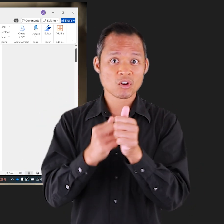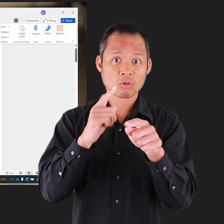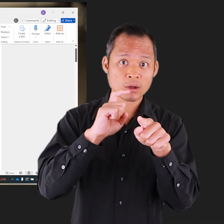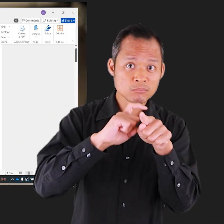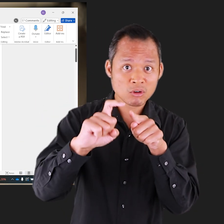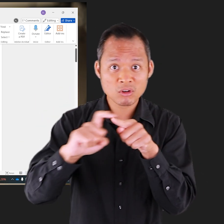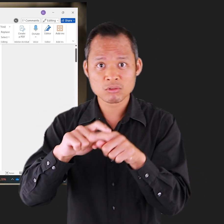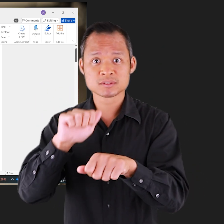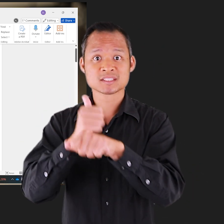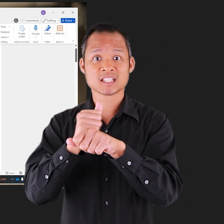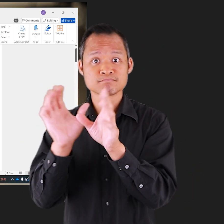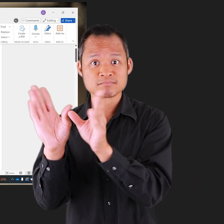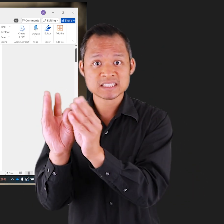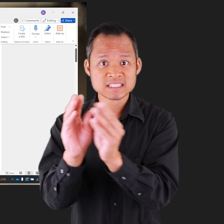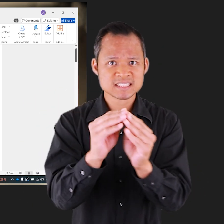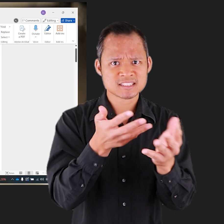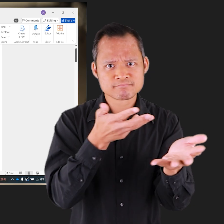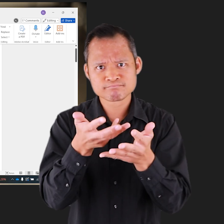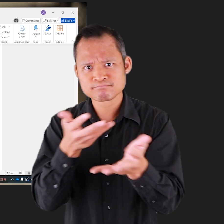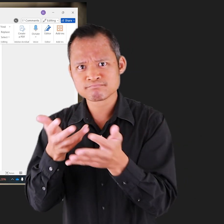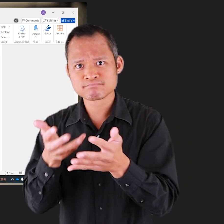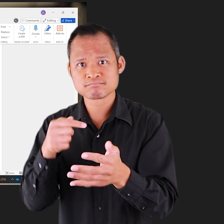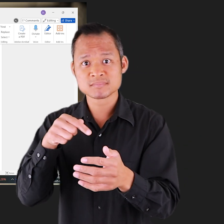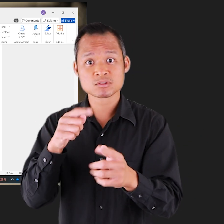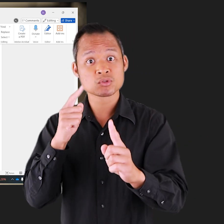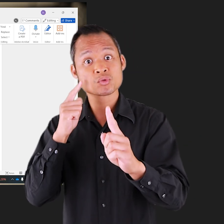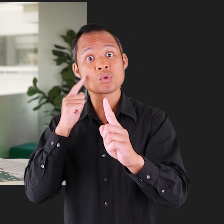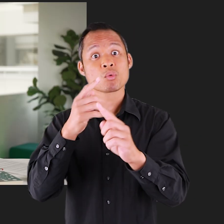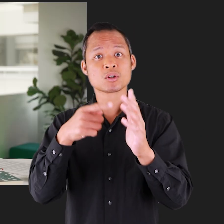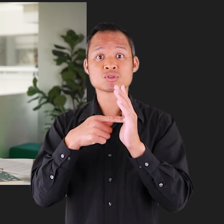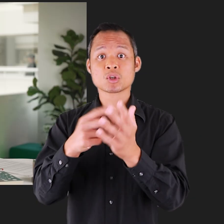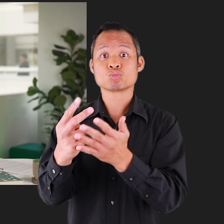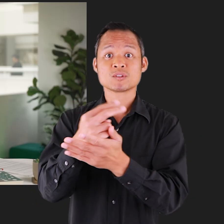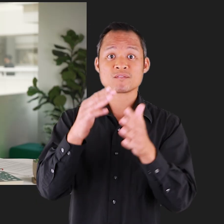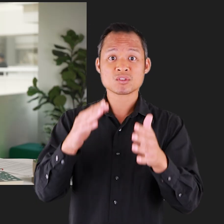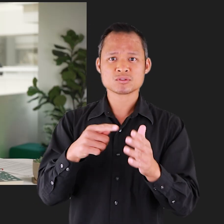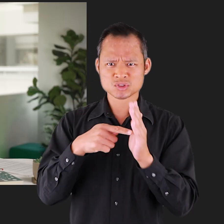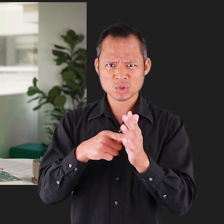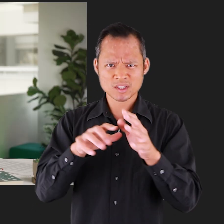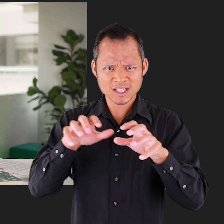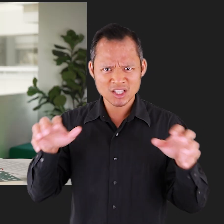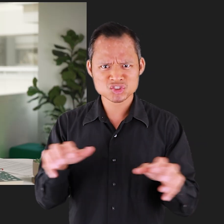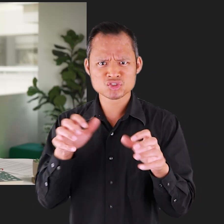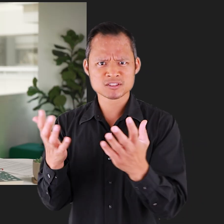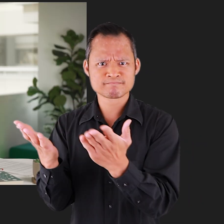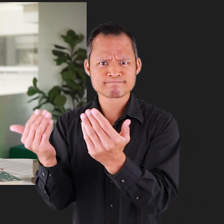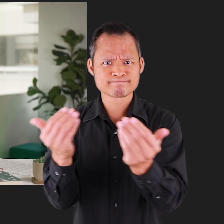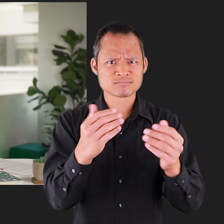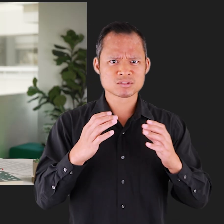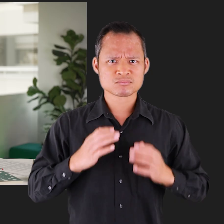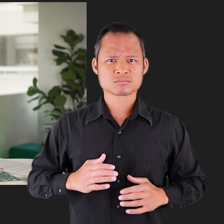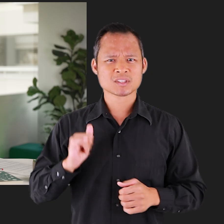his own gym and then follow up with a phone call or an in-person meeting. The aim here is to show the reader that they're going to